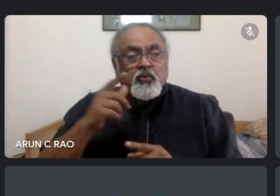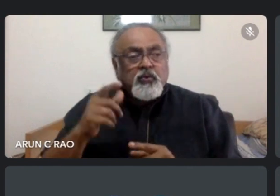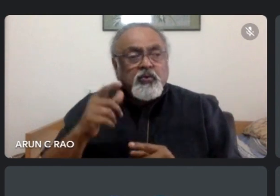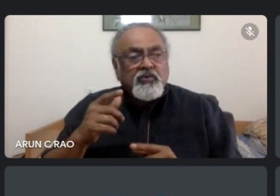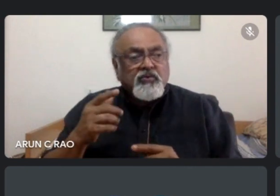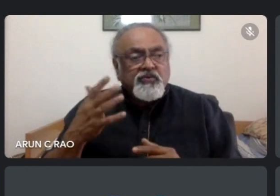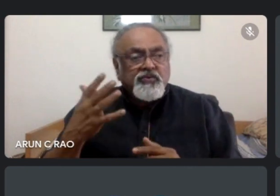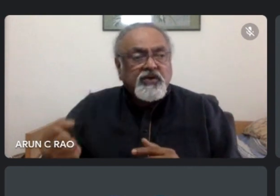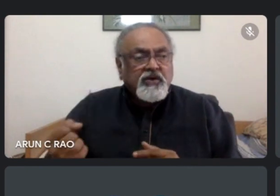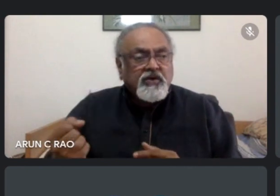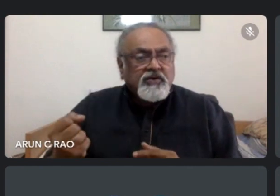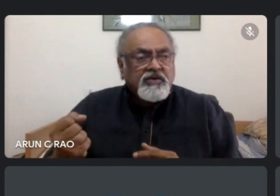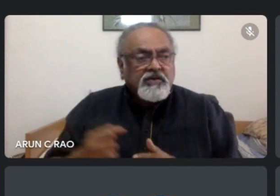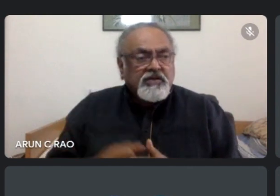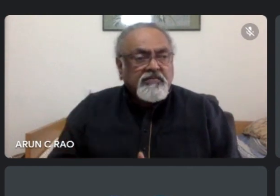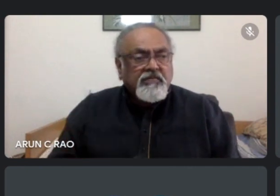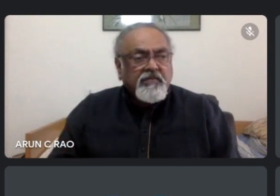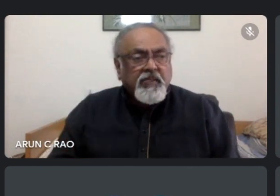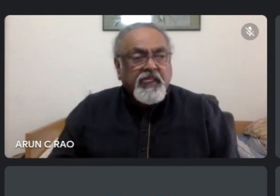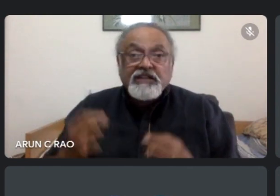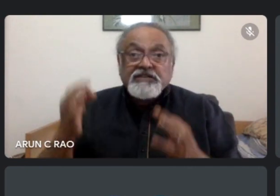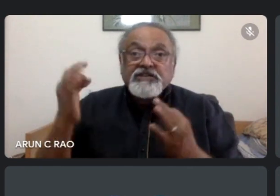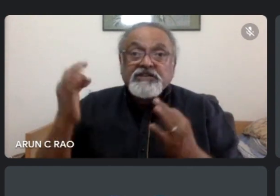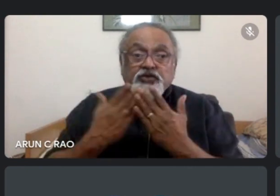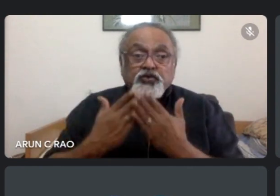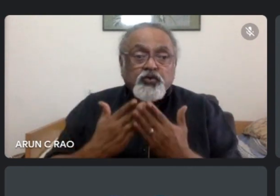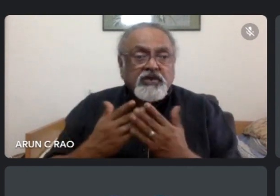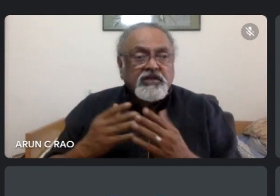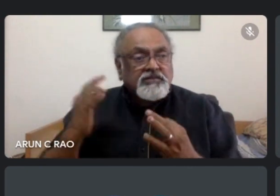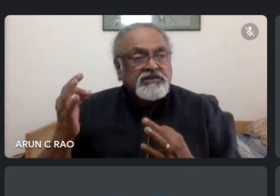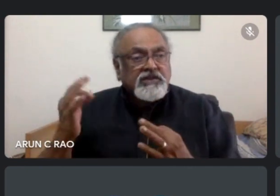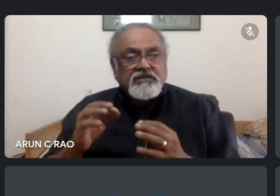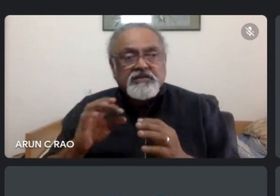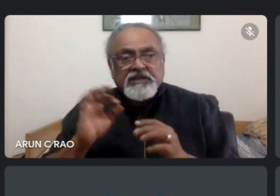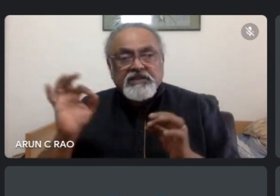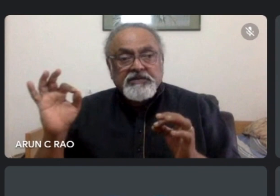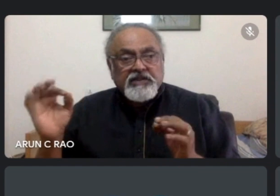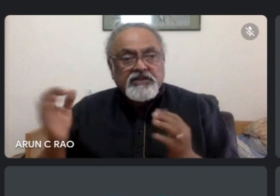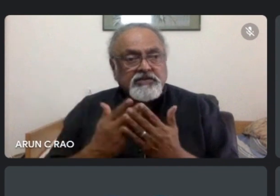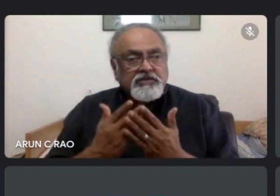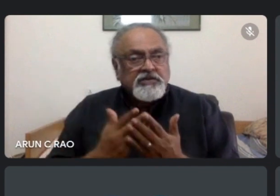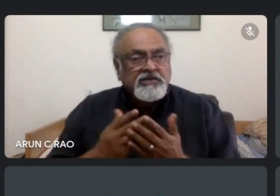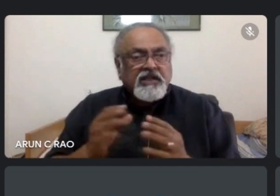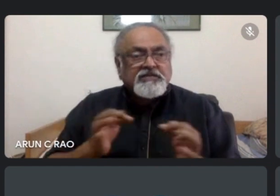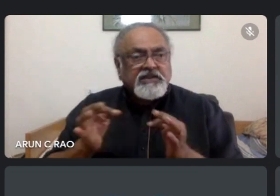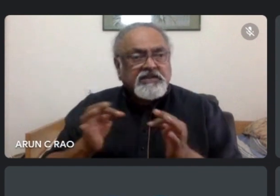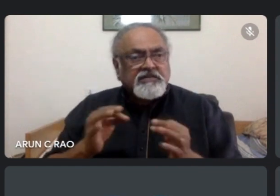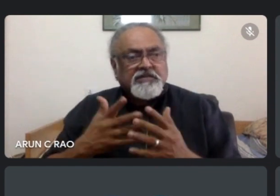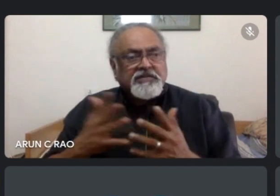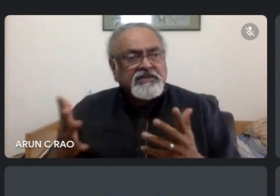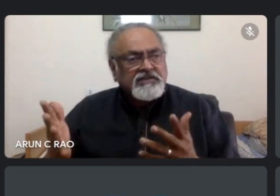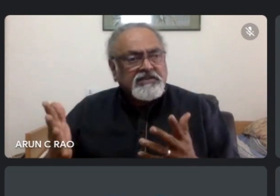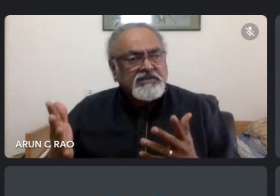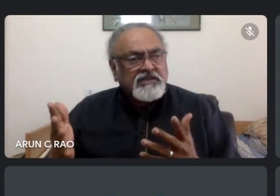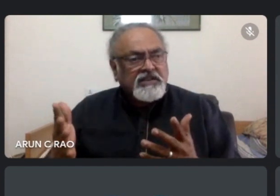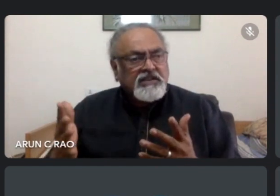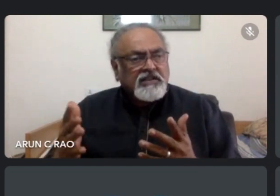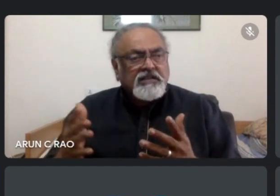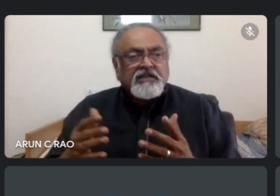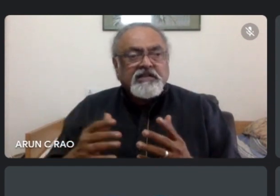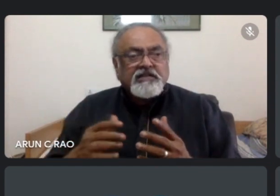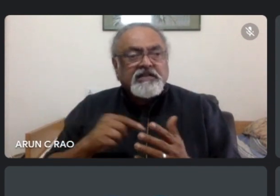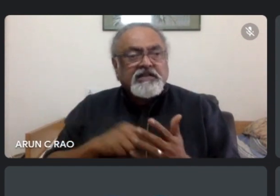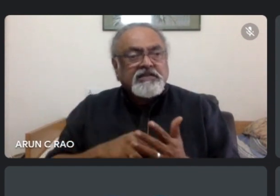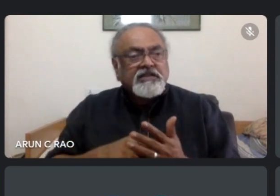have heard about places like special schools that help for special needs, schools that help out